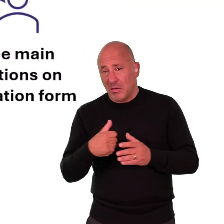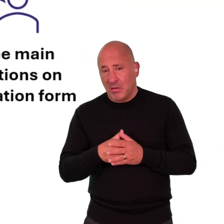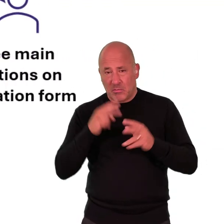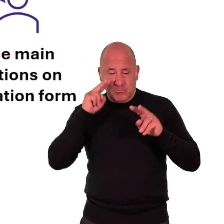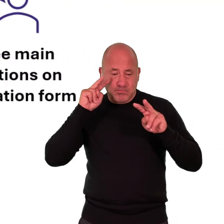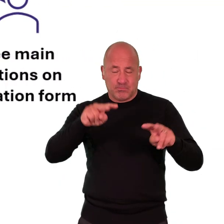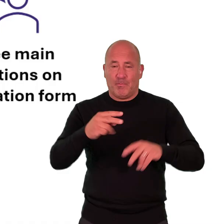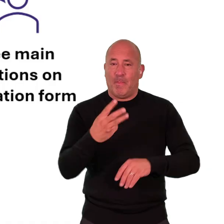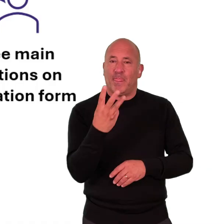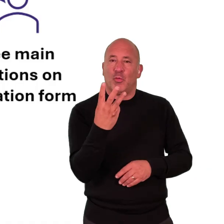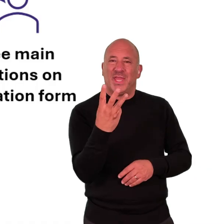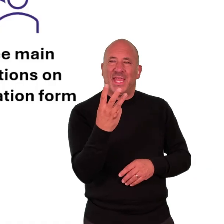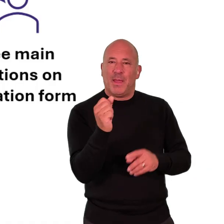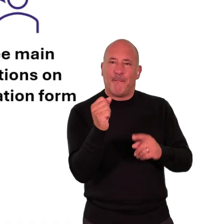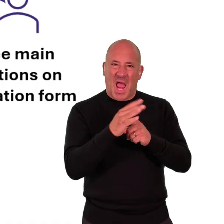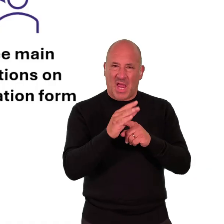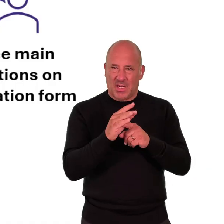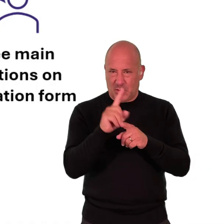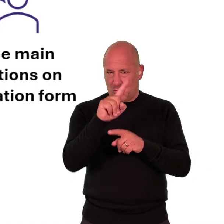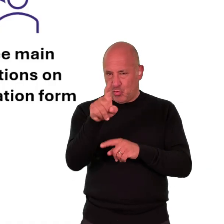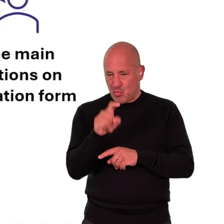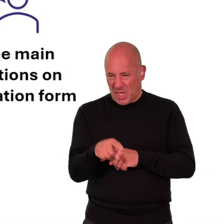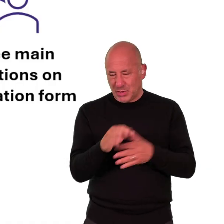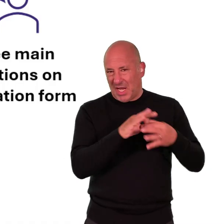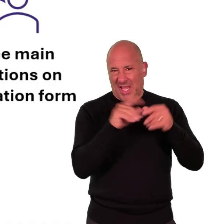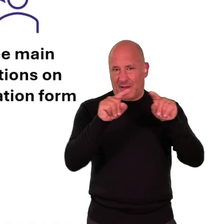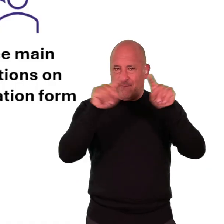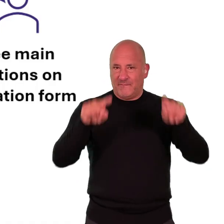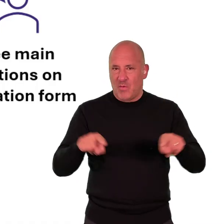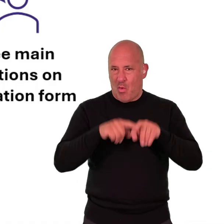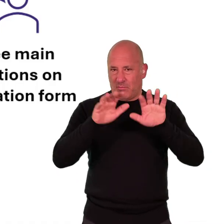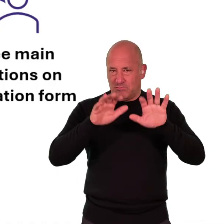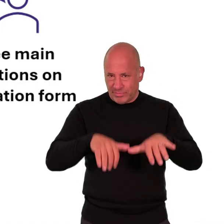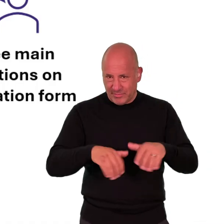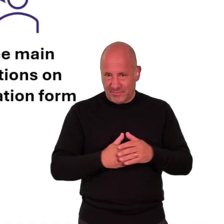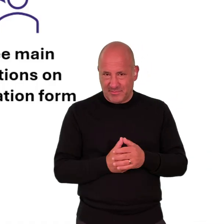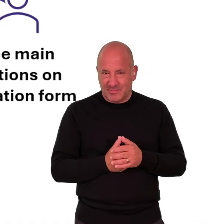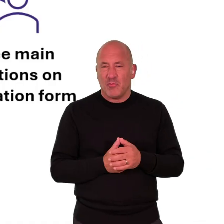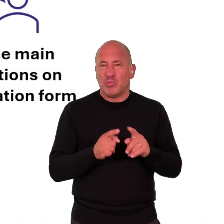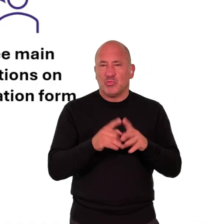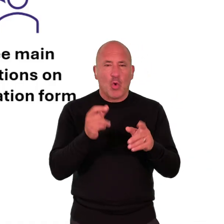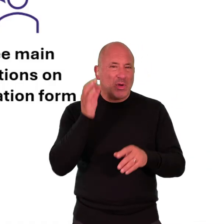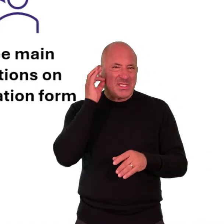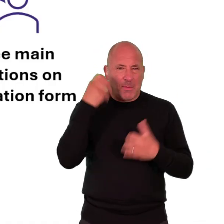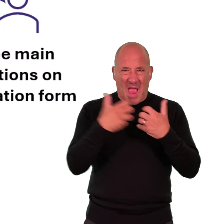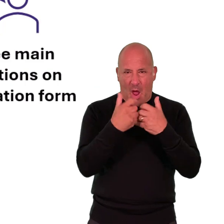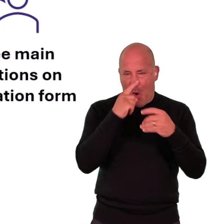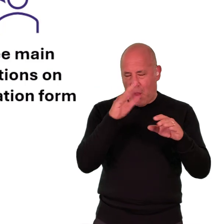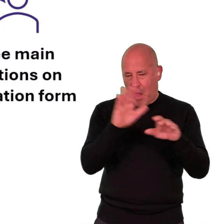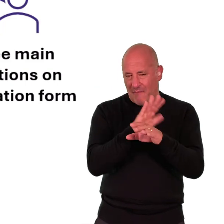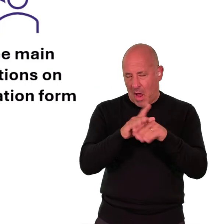on the application form. And we'll finish with some key tips for answering these questions.